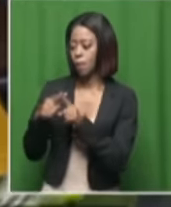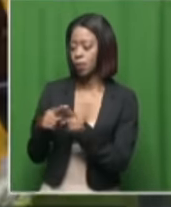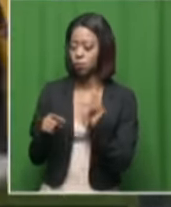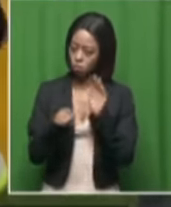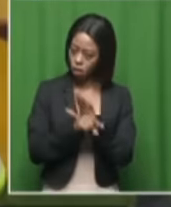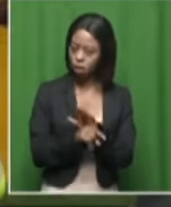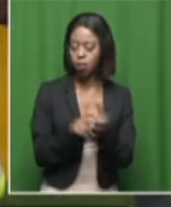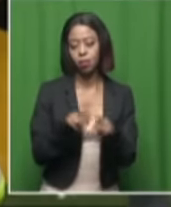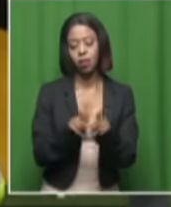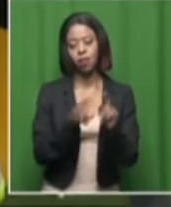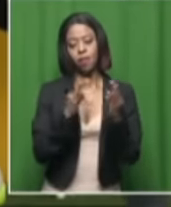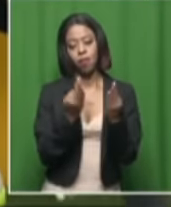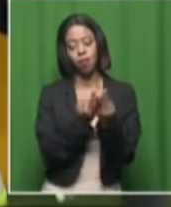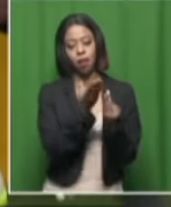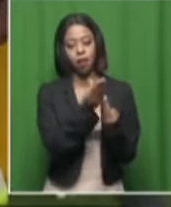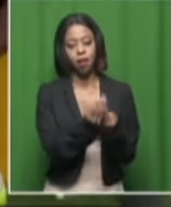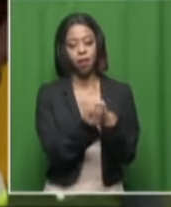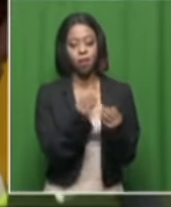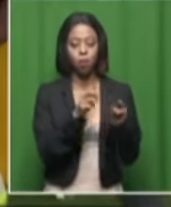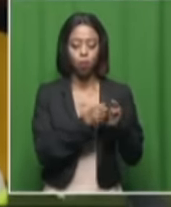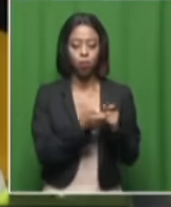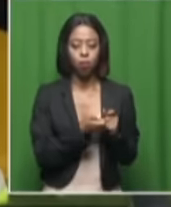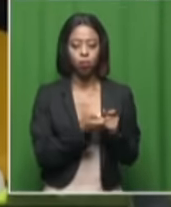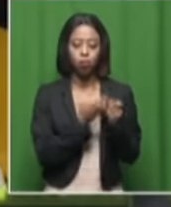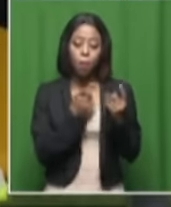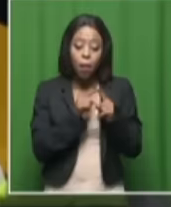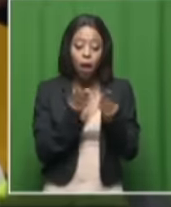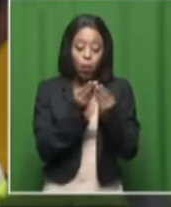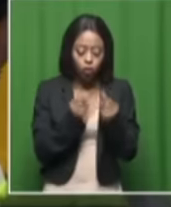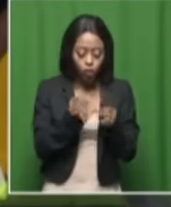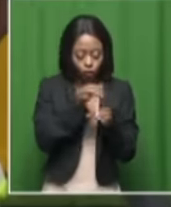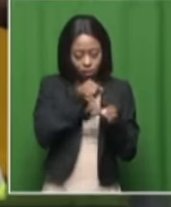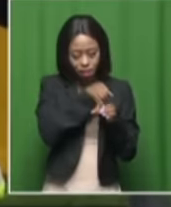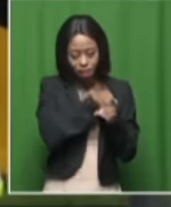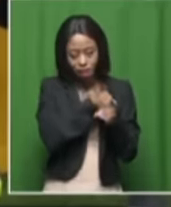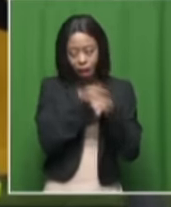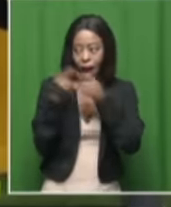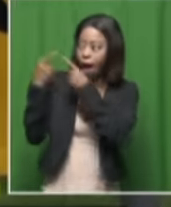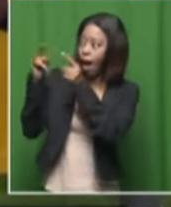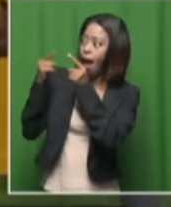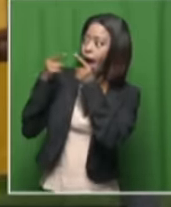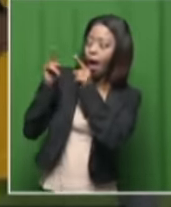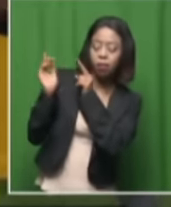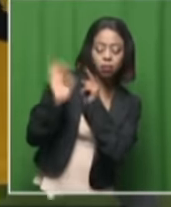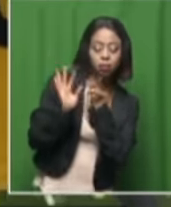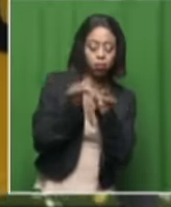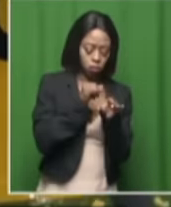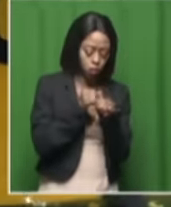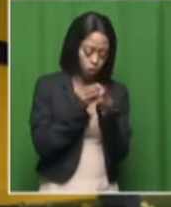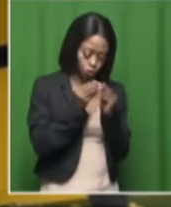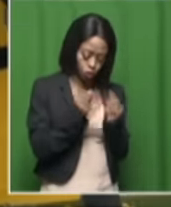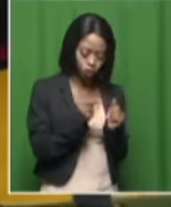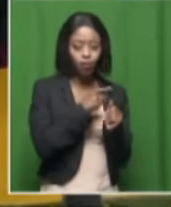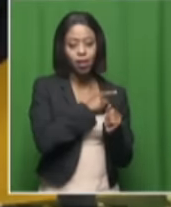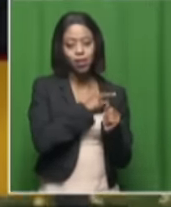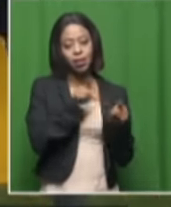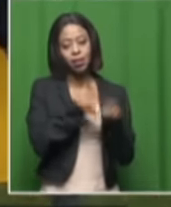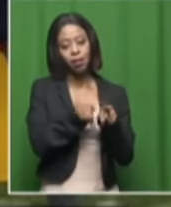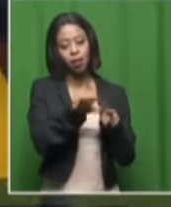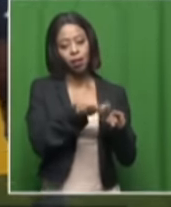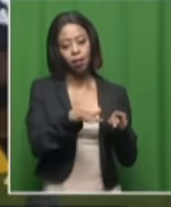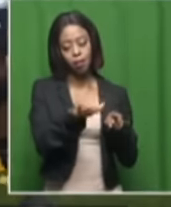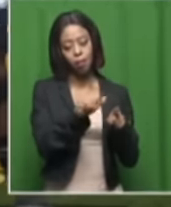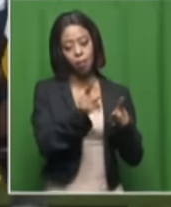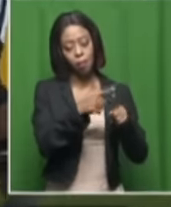ones. But we try to solve our problems also within the group. And that's why these guys managed to